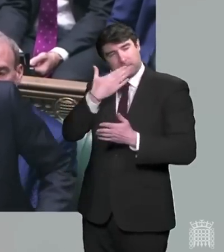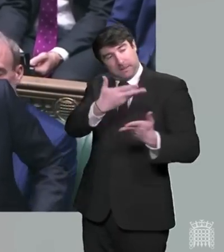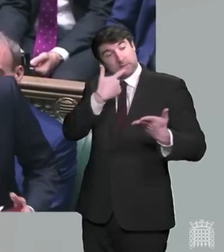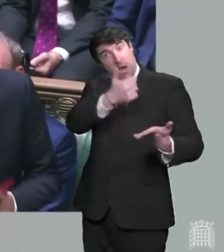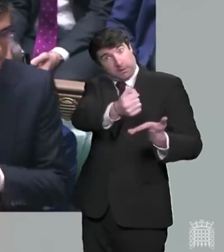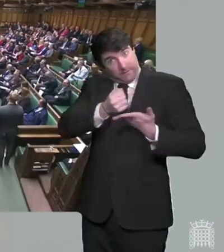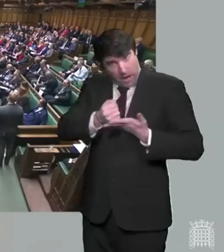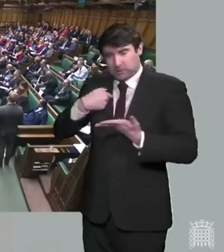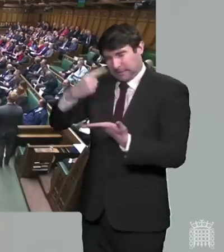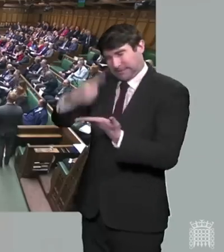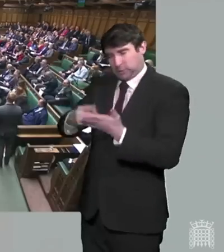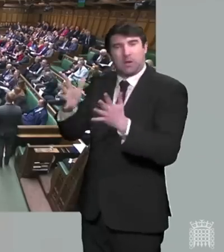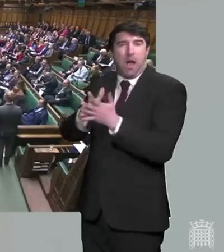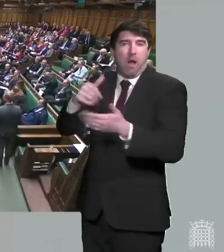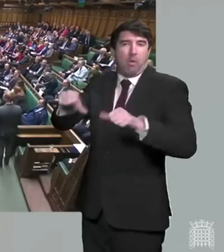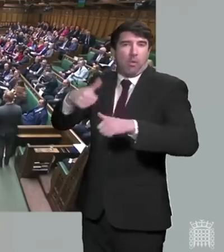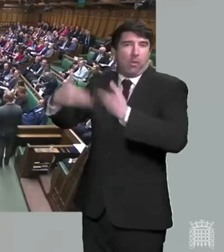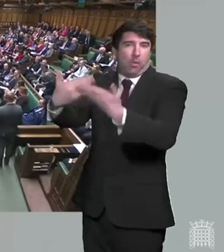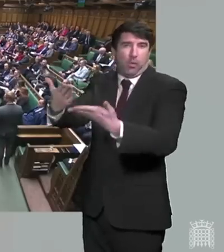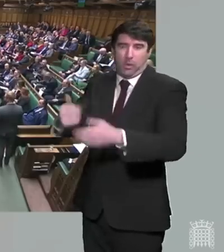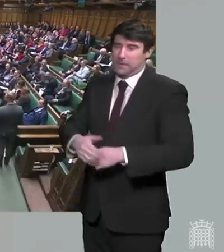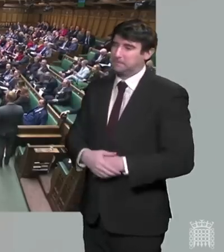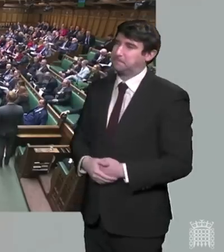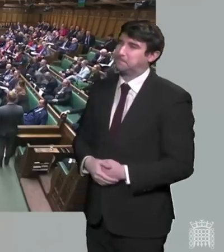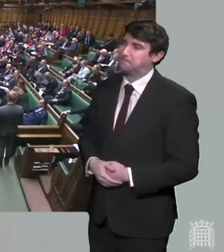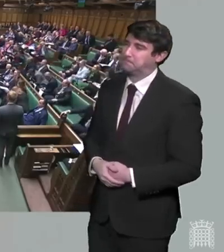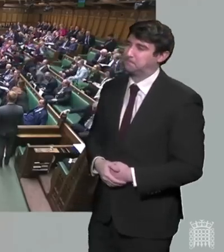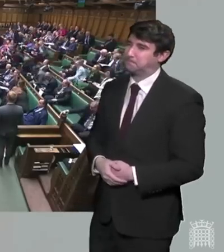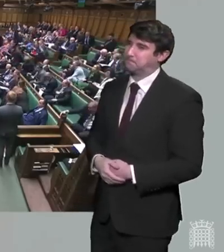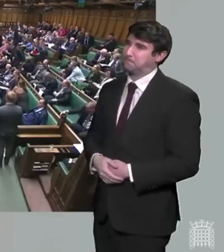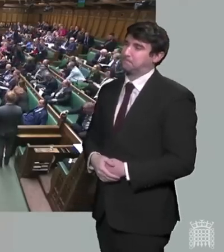it is received. That completes Prime Minister's questions. No, after urgent questions.